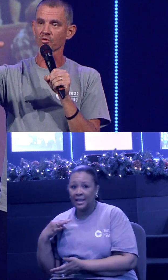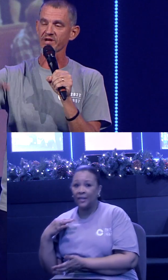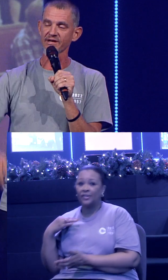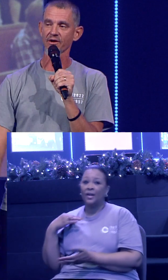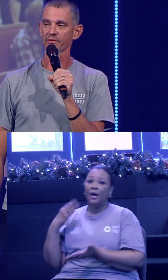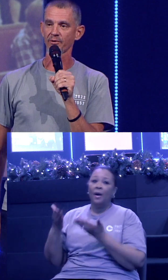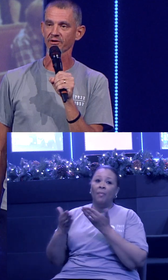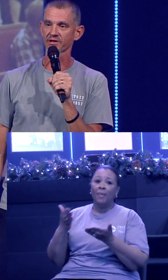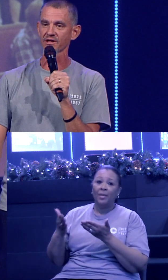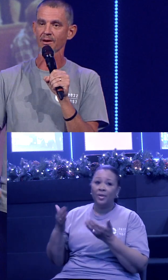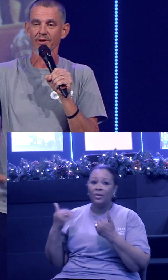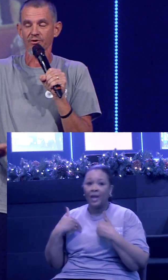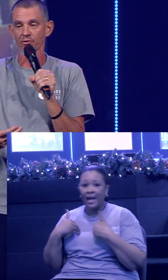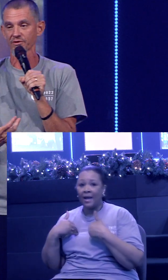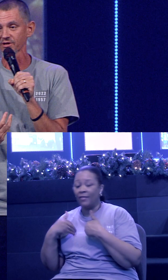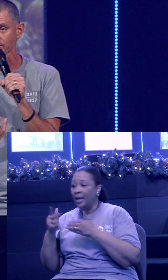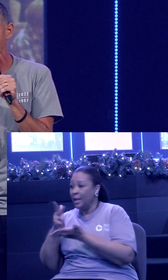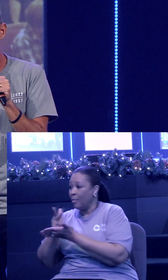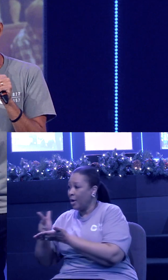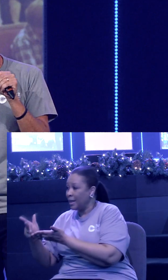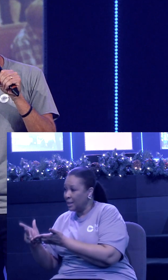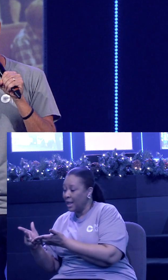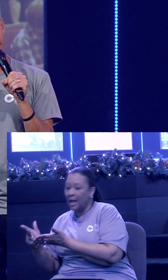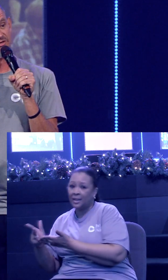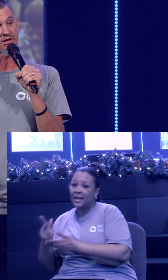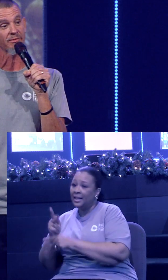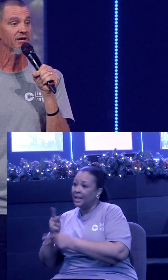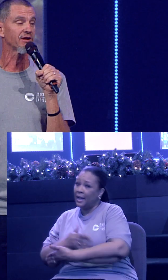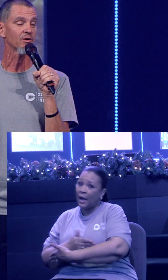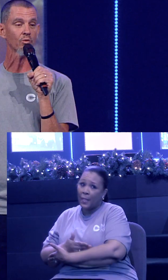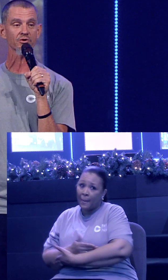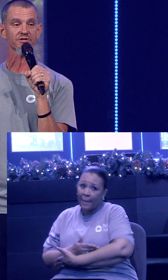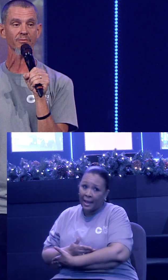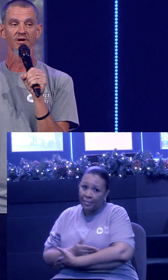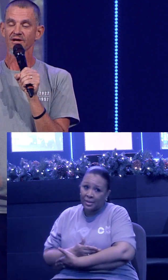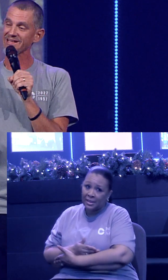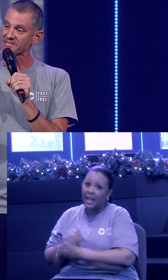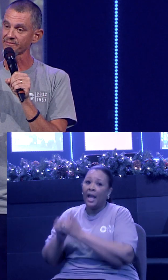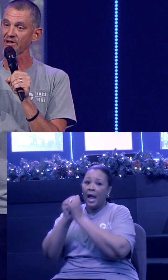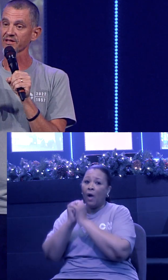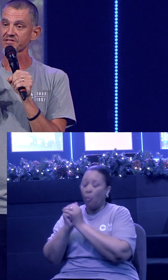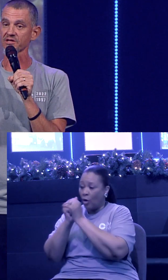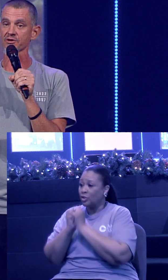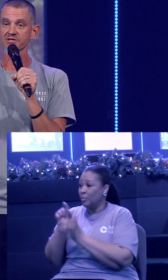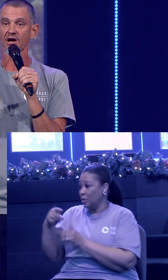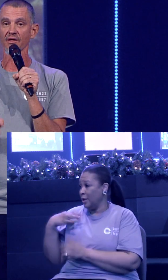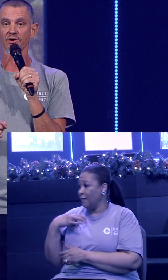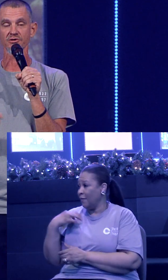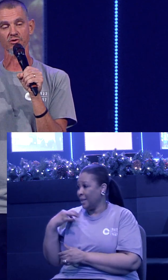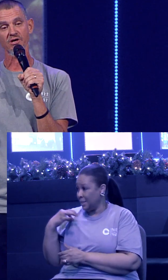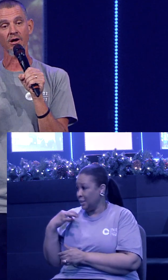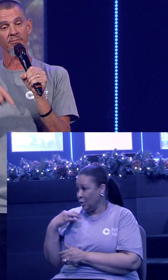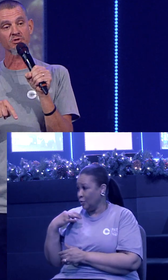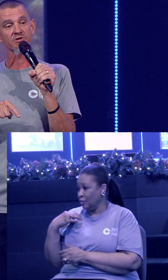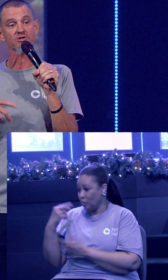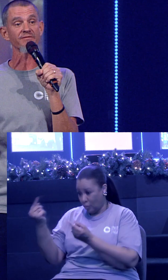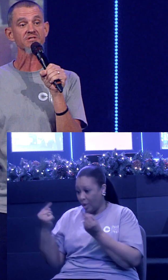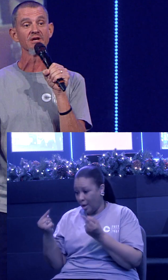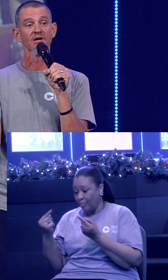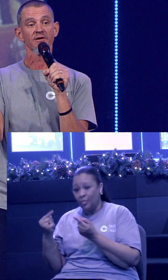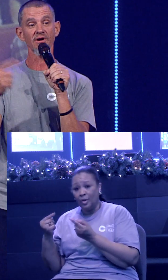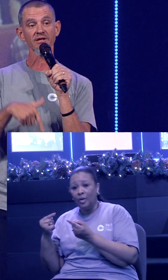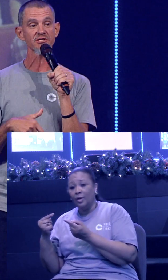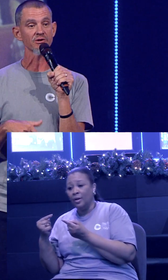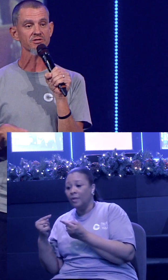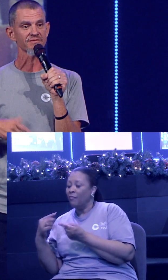doors, greeting out in the parking lot, maybe holding a little baby so somebody else can come in and worship. Need some volunteers on those. So come to a